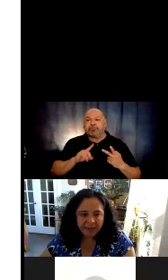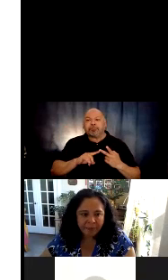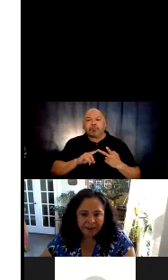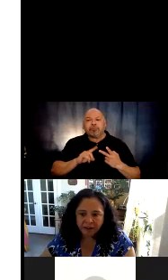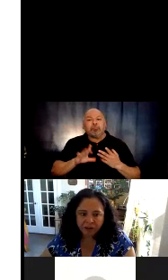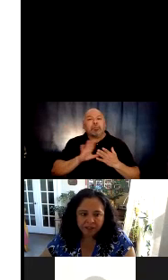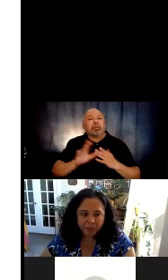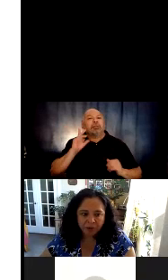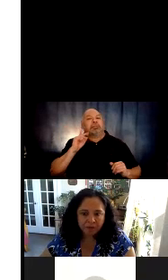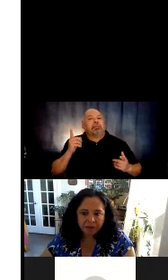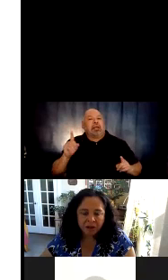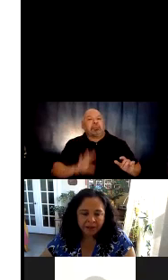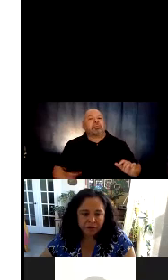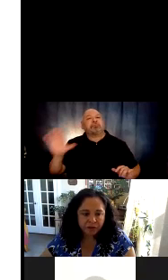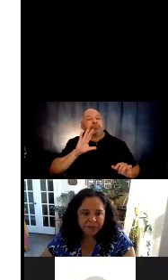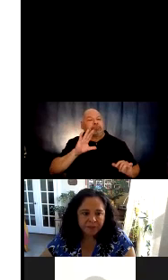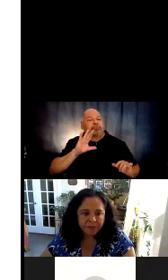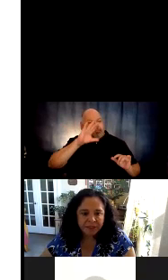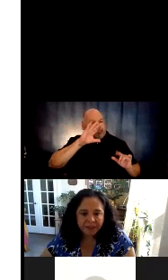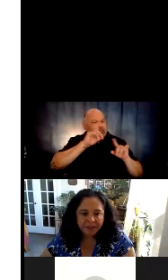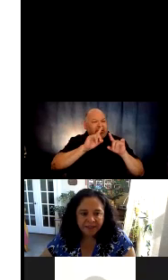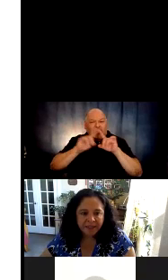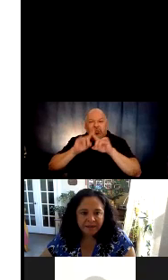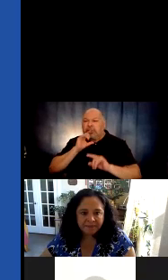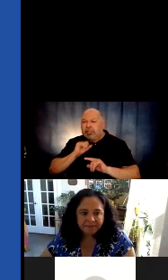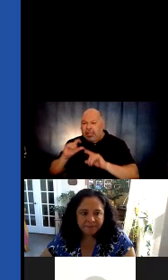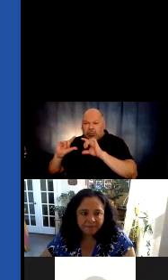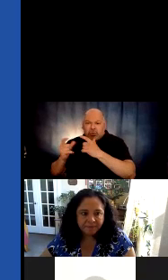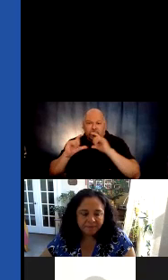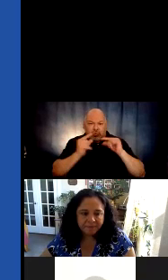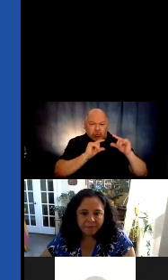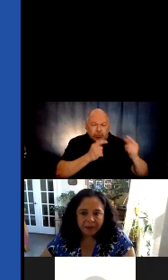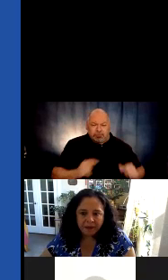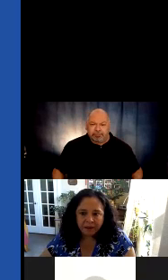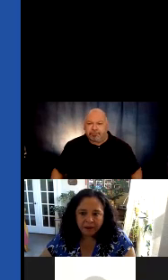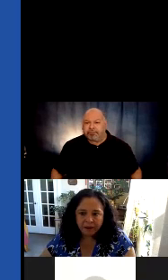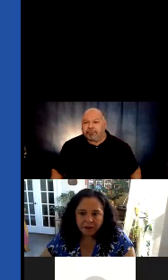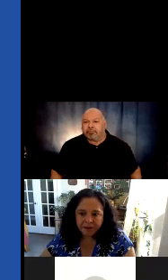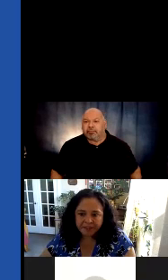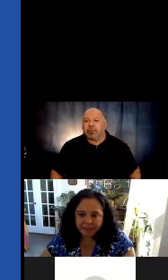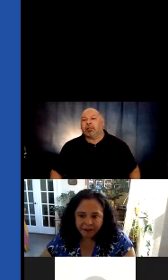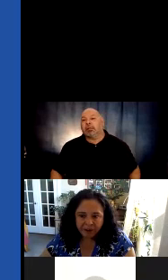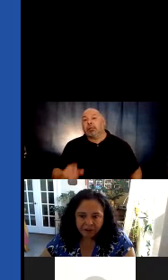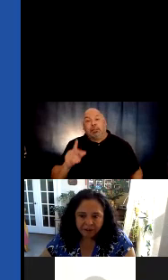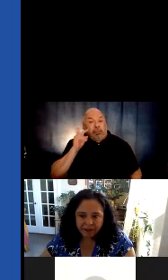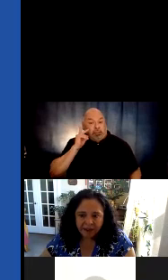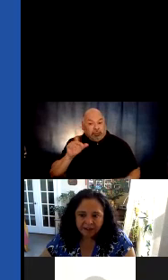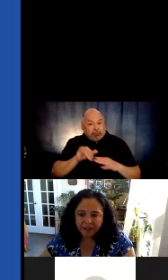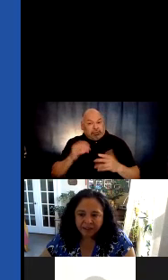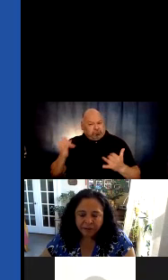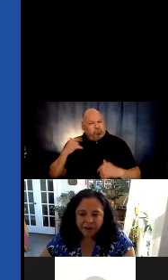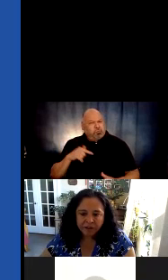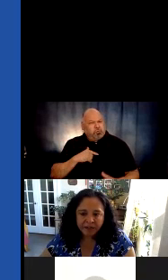to see it happening across the board among all age groups. Next slide. Here you can see that we currently